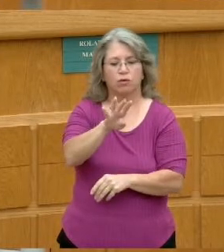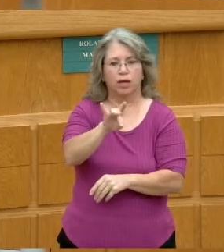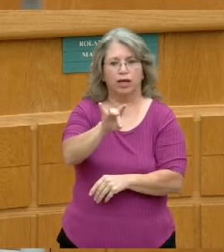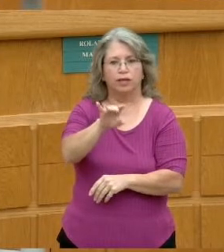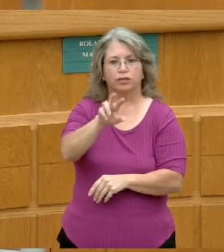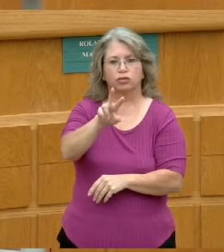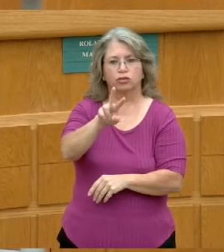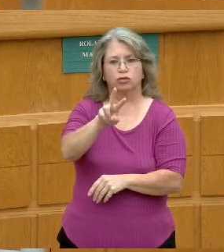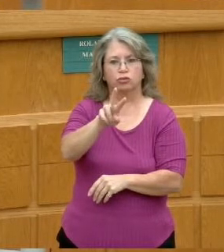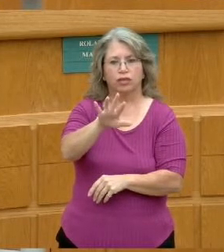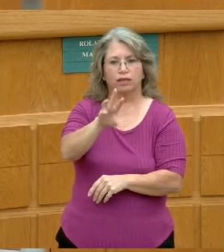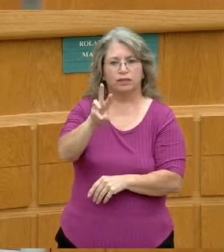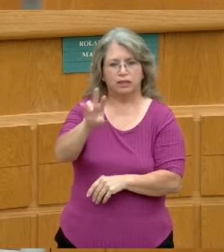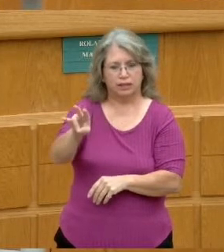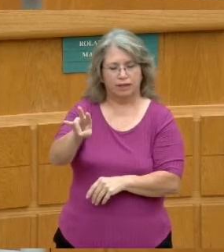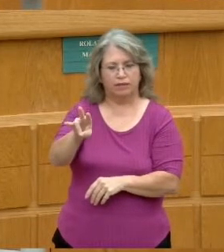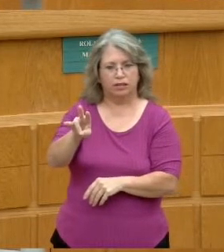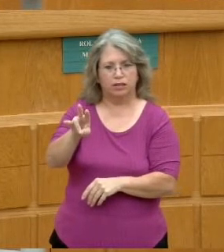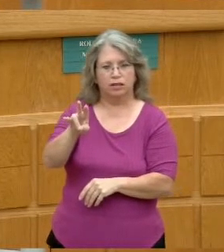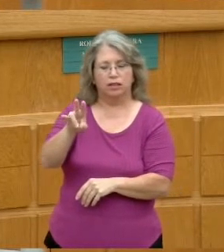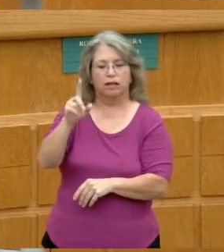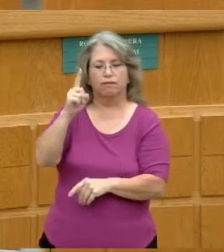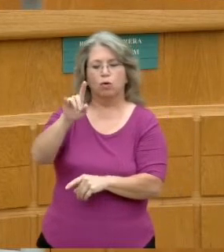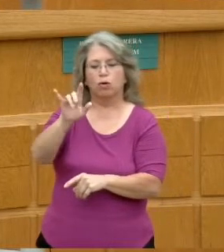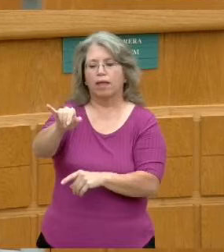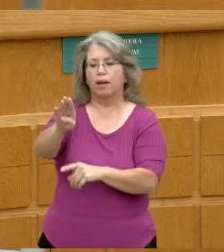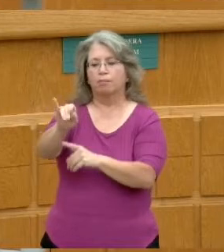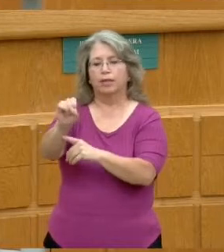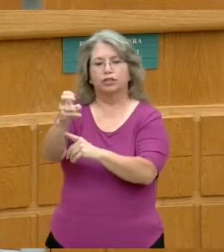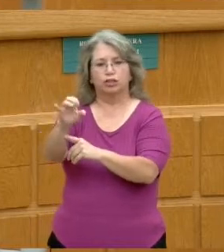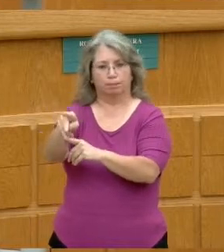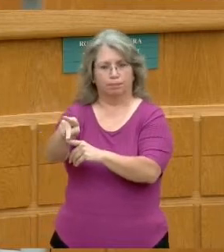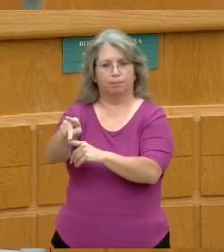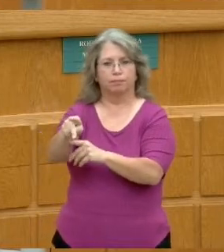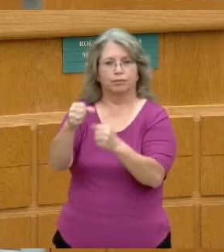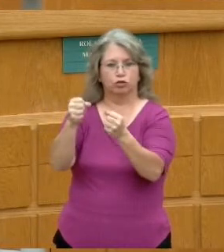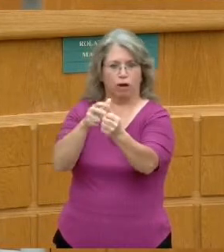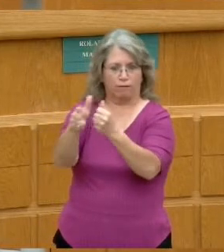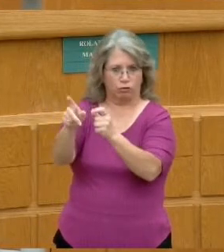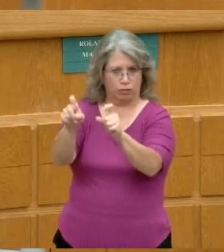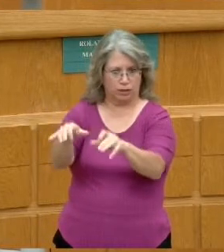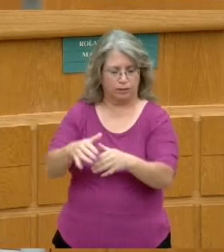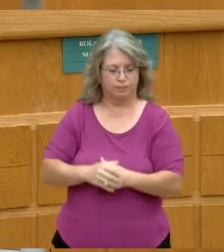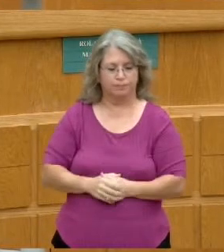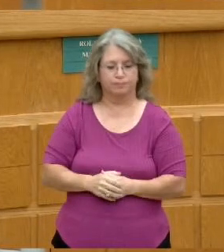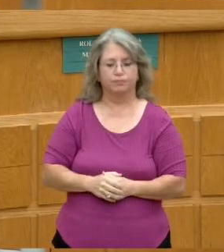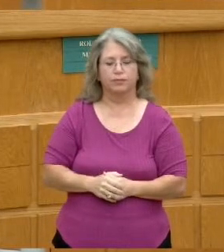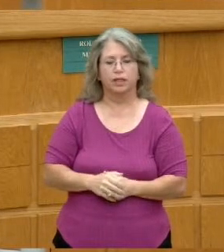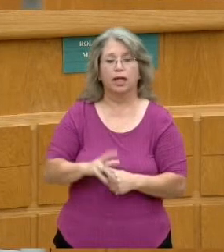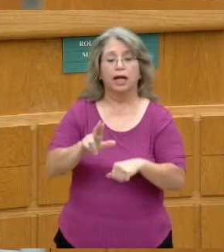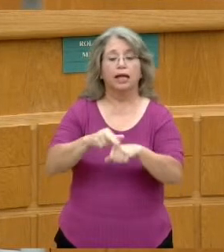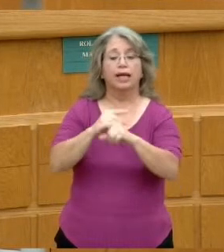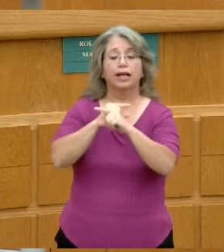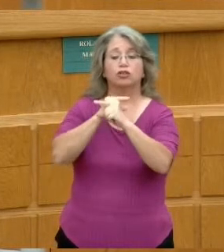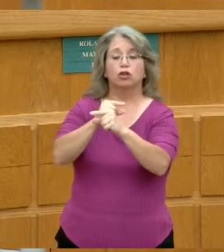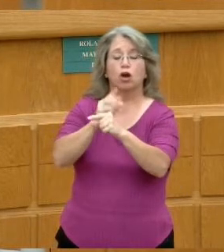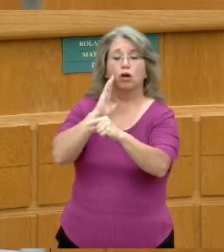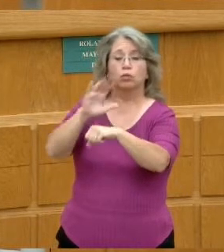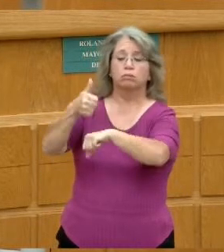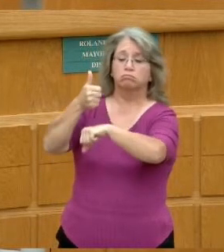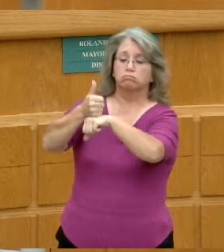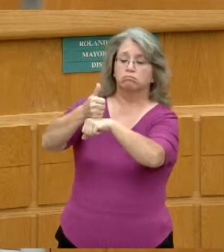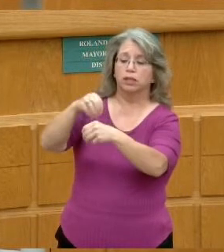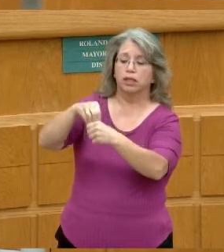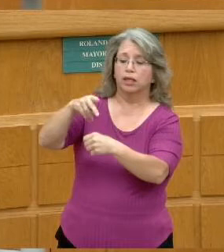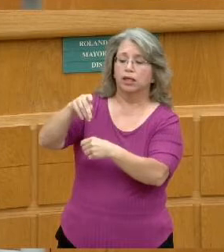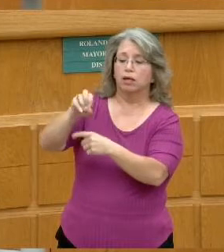548-2567 to get registered for the Bishop drive-thru. The National Guard will be in Portland for the rest of the weekend. To make